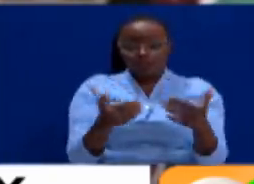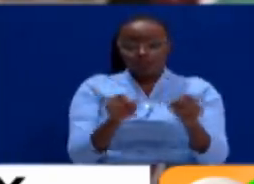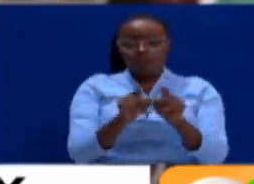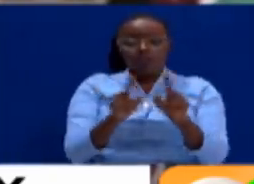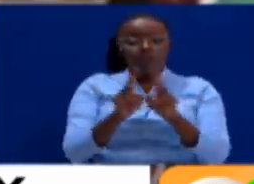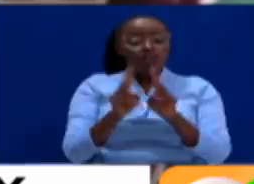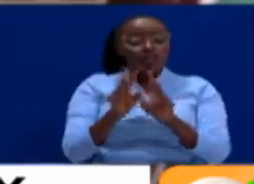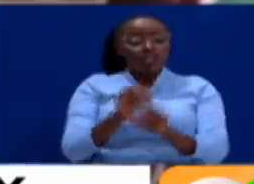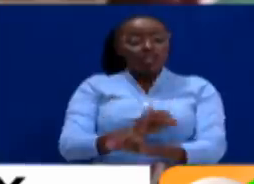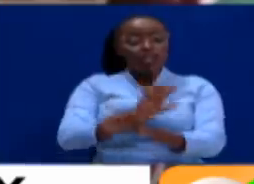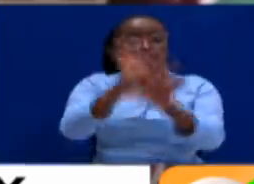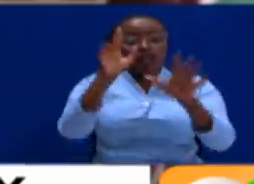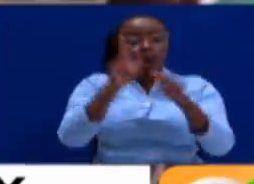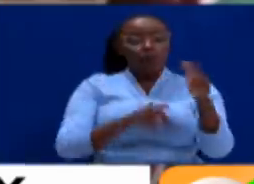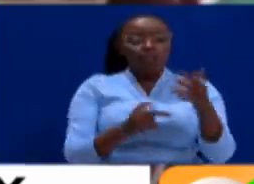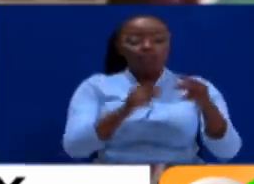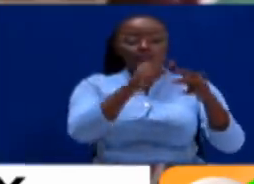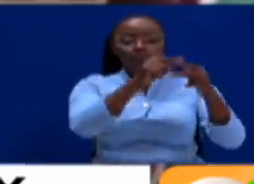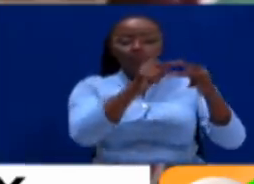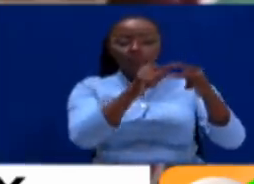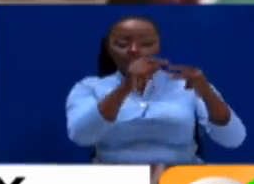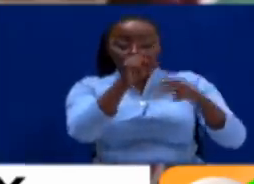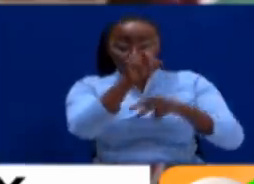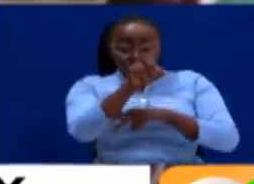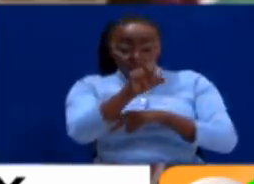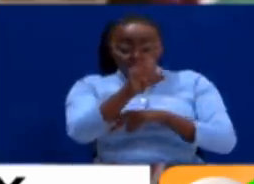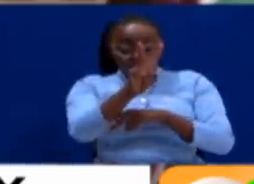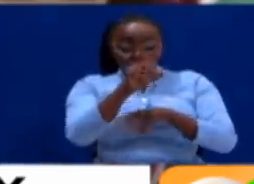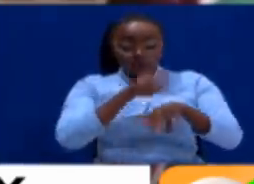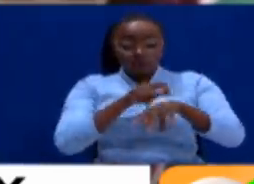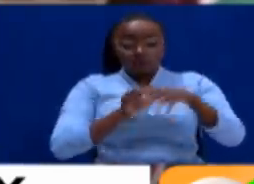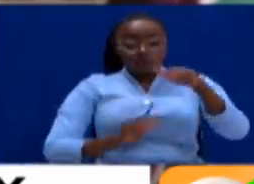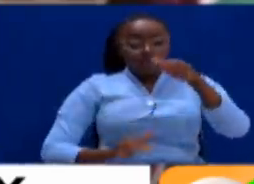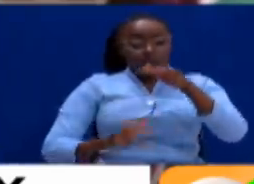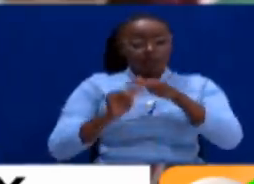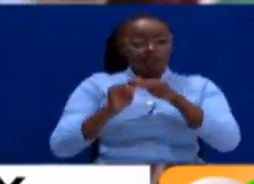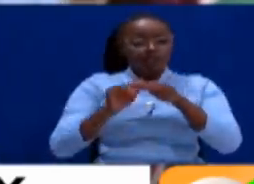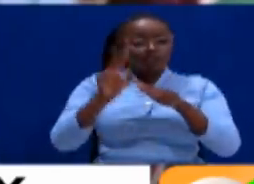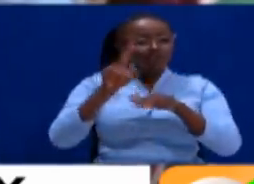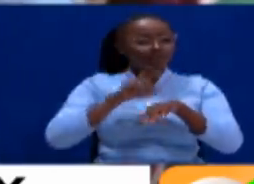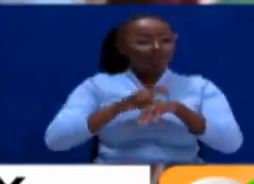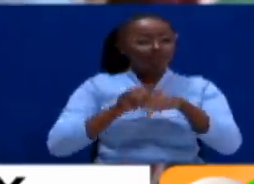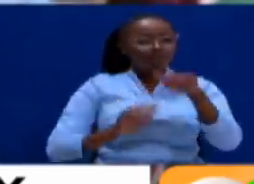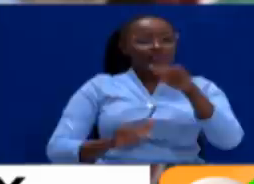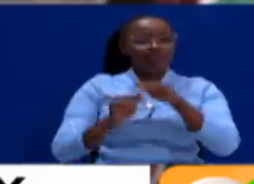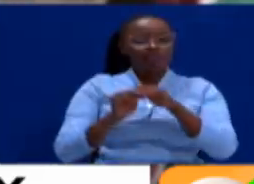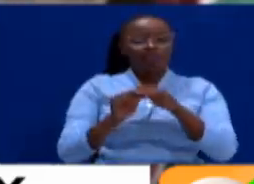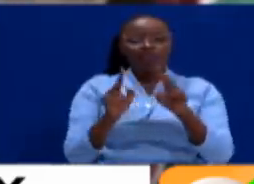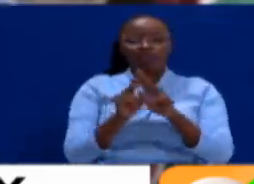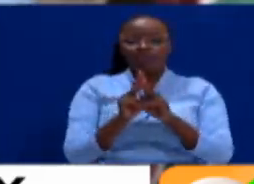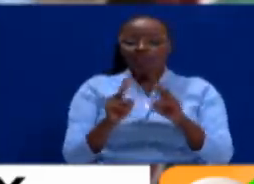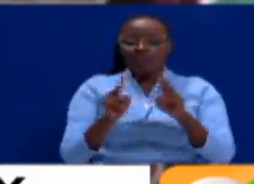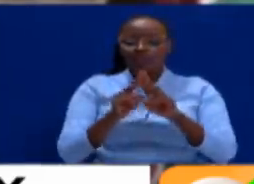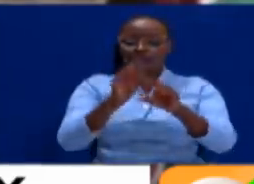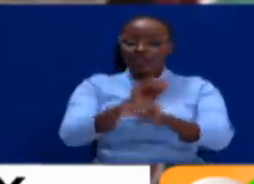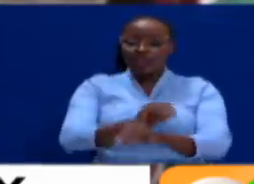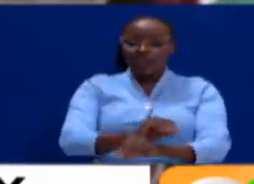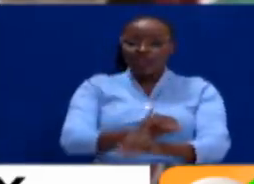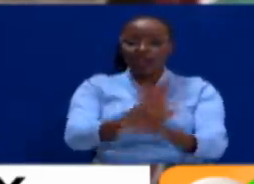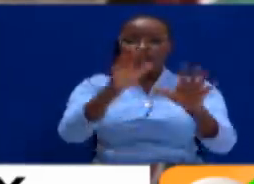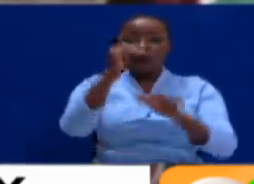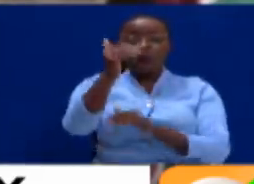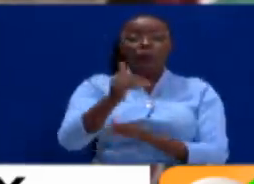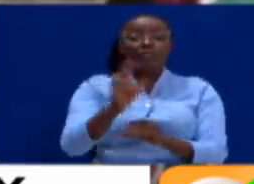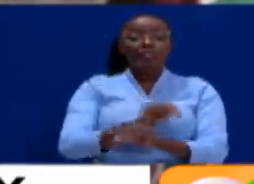very clear about, is the two-term limit. The two-term limit Kenyans are very clear about, and they've been